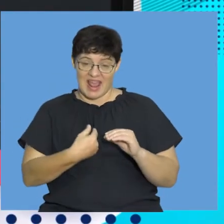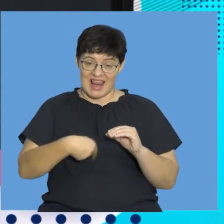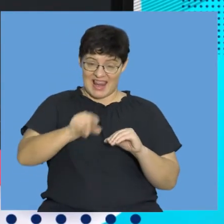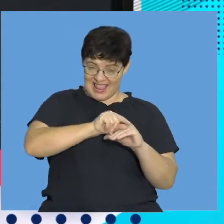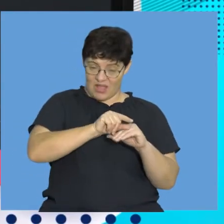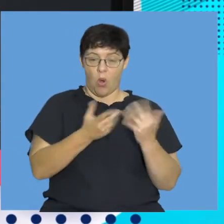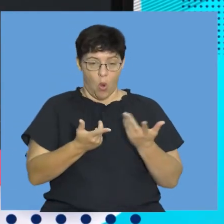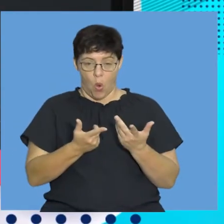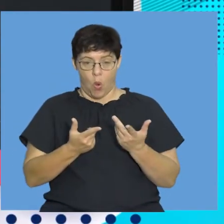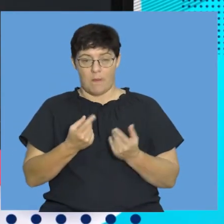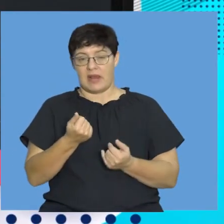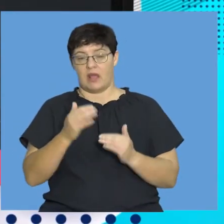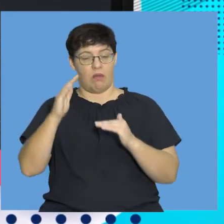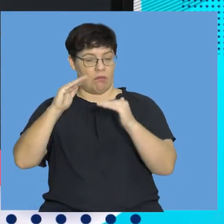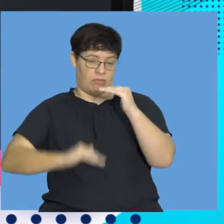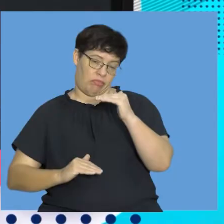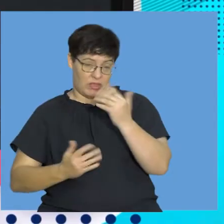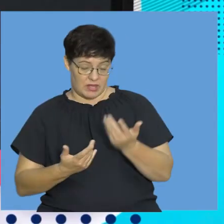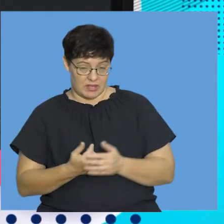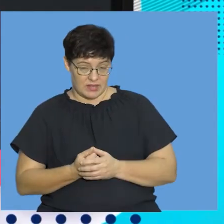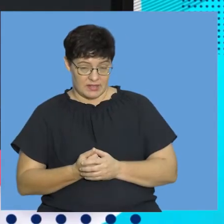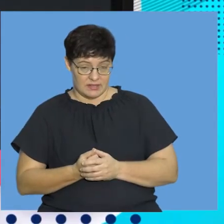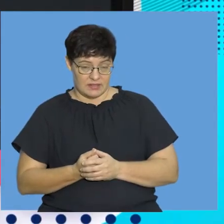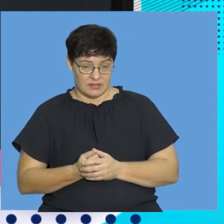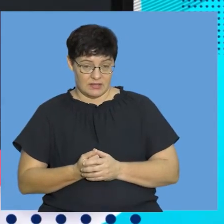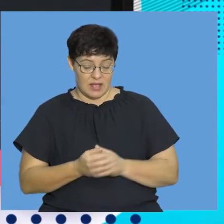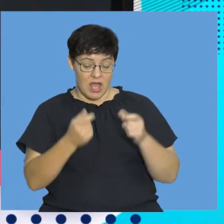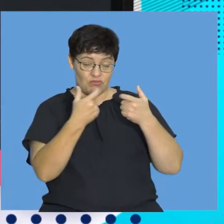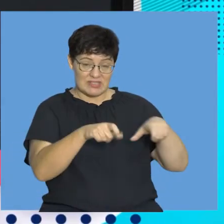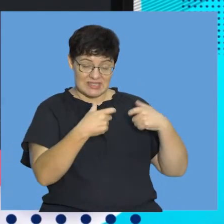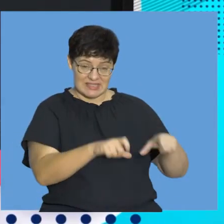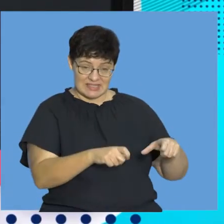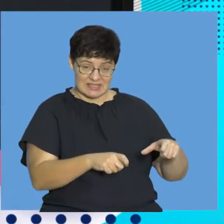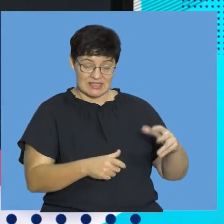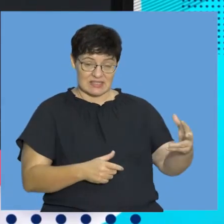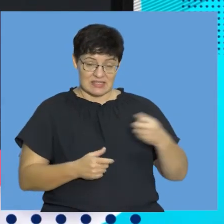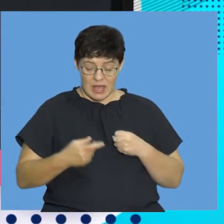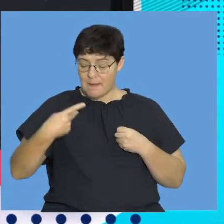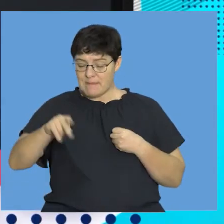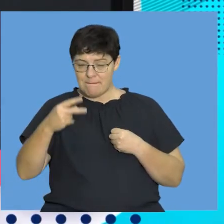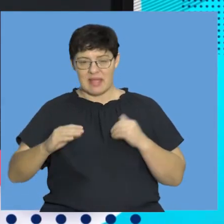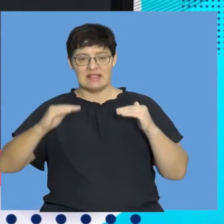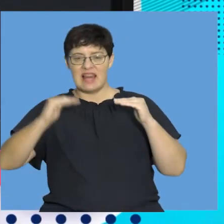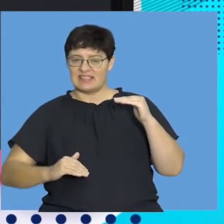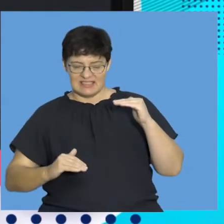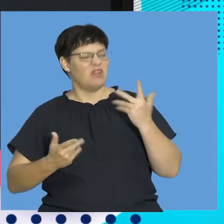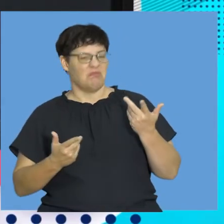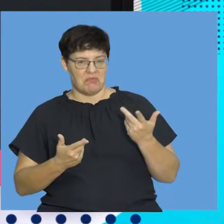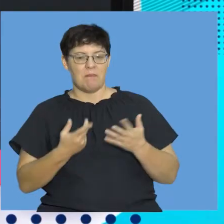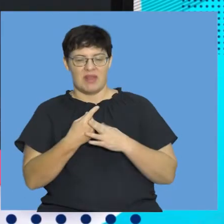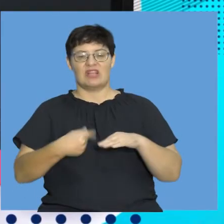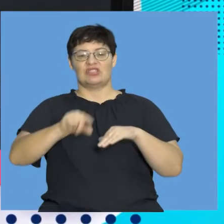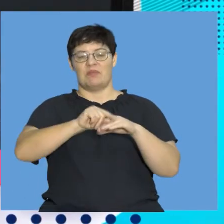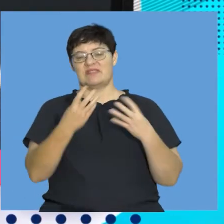either give you a surplus or a shortfall. If your receipts are greater than your payments, you're going to